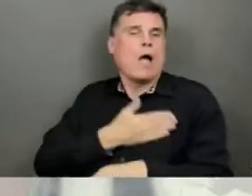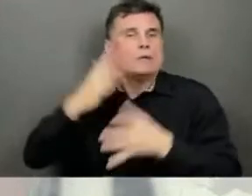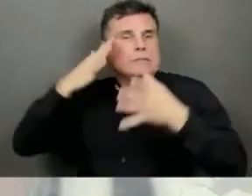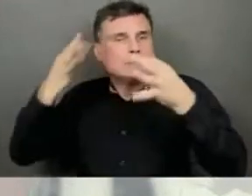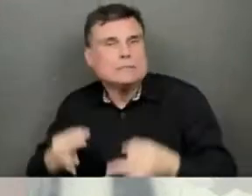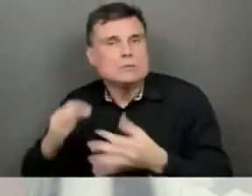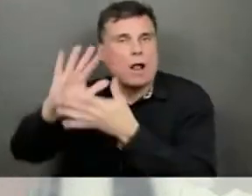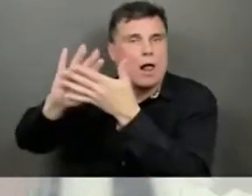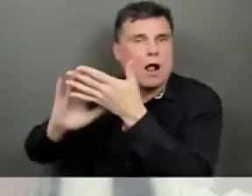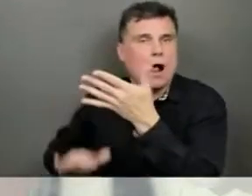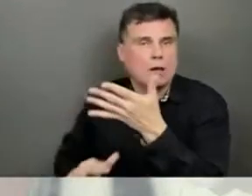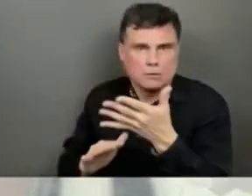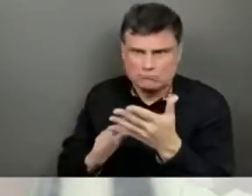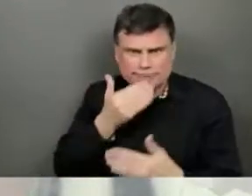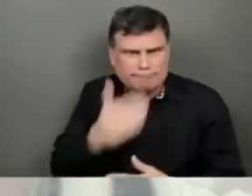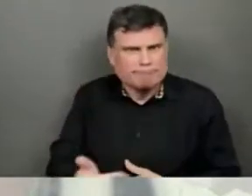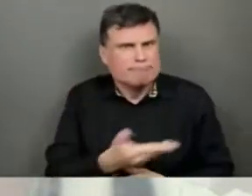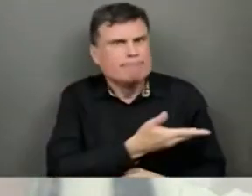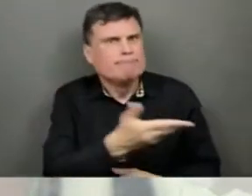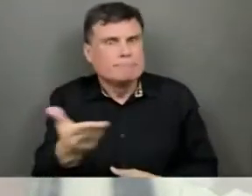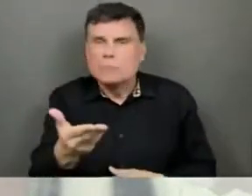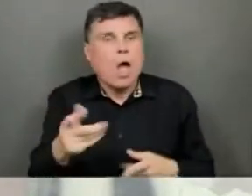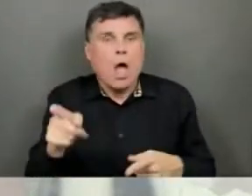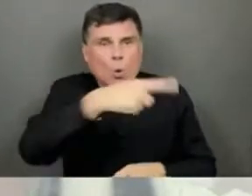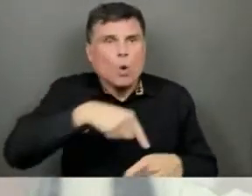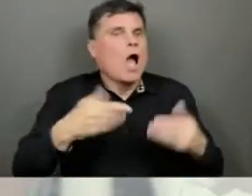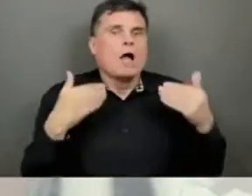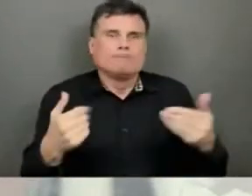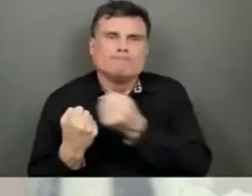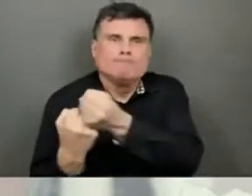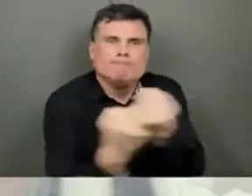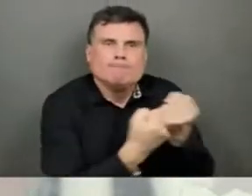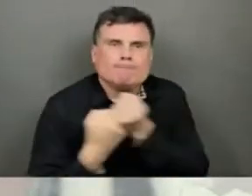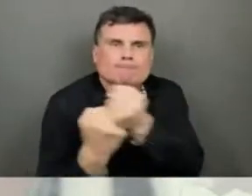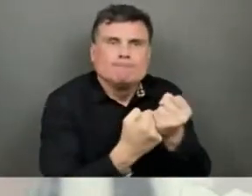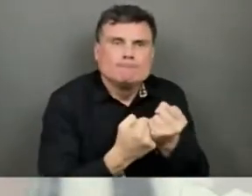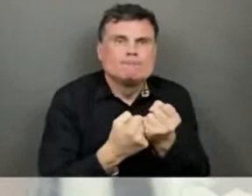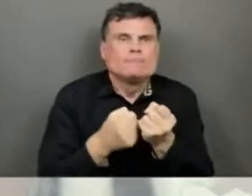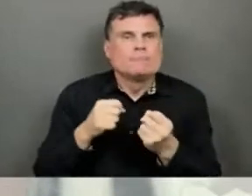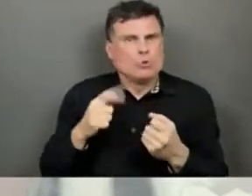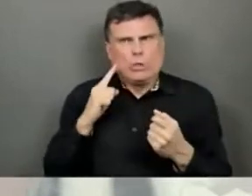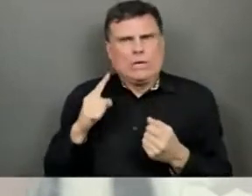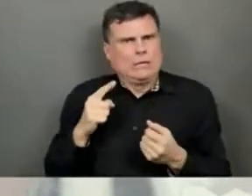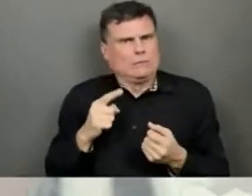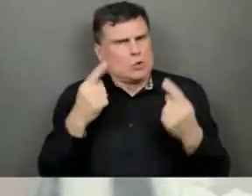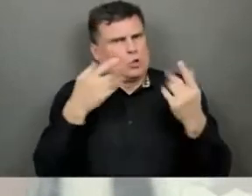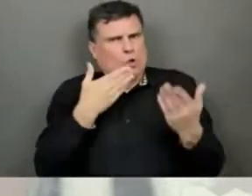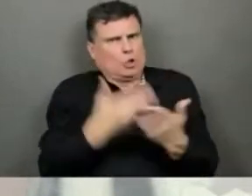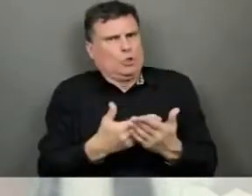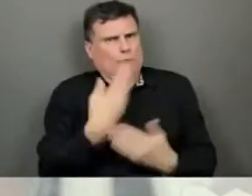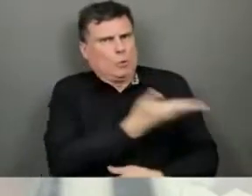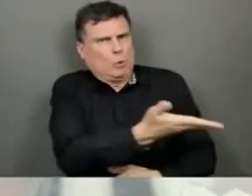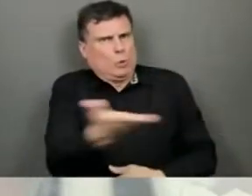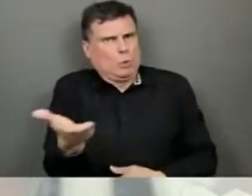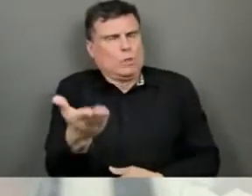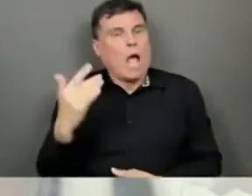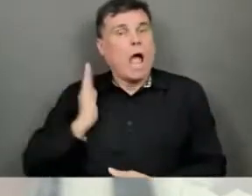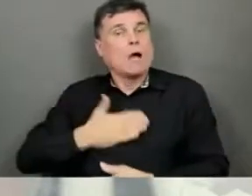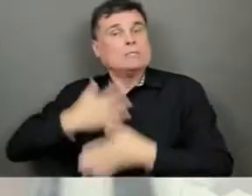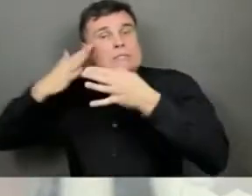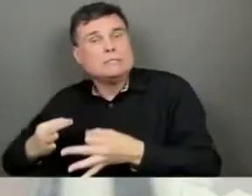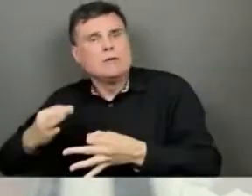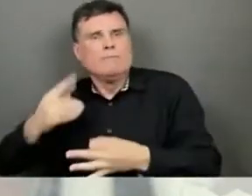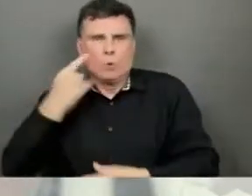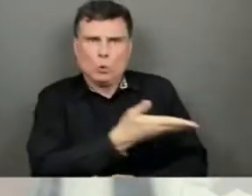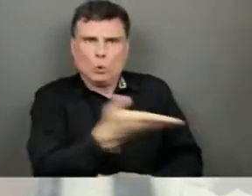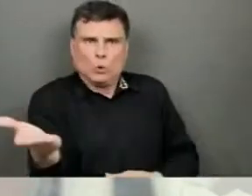another in the community. I do want to spend and take a particular moment, though, to acknowledge the work